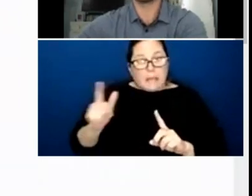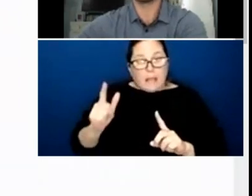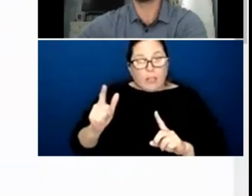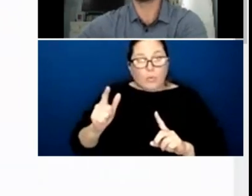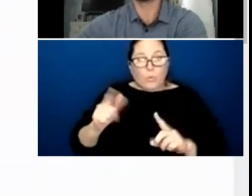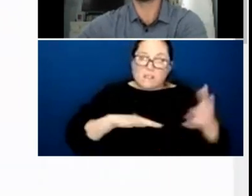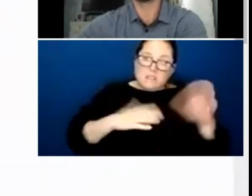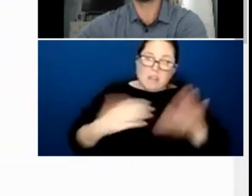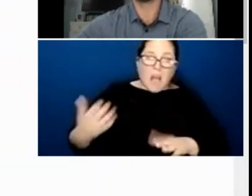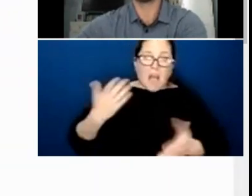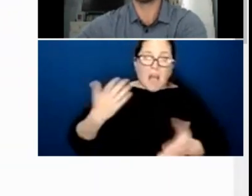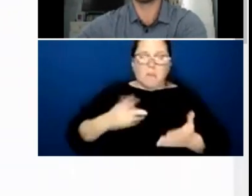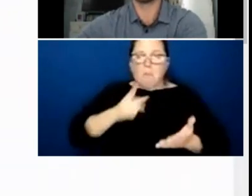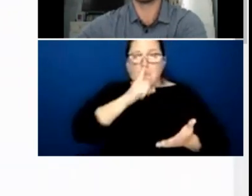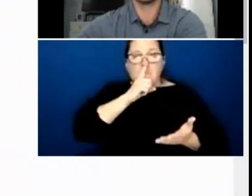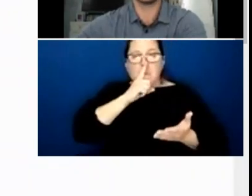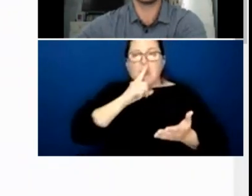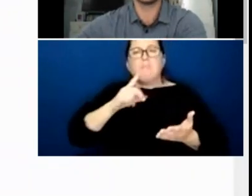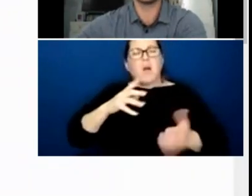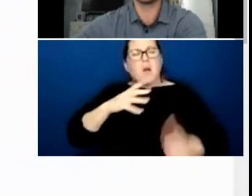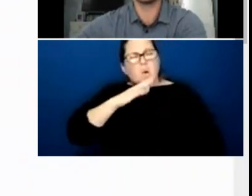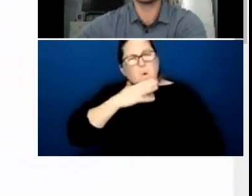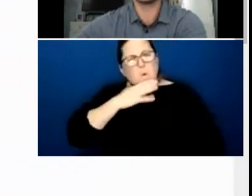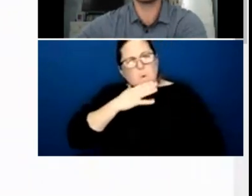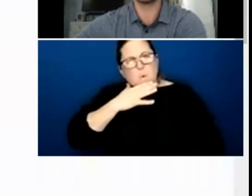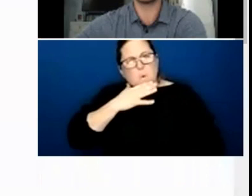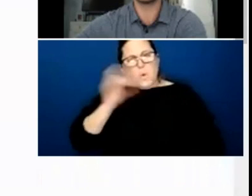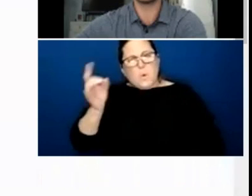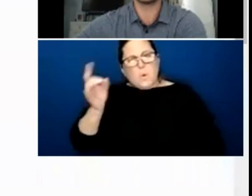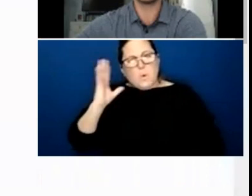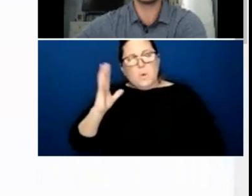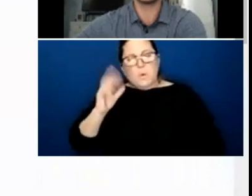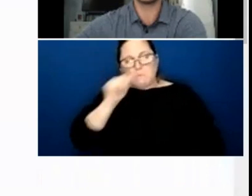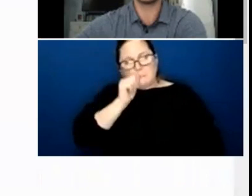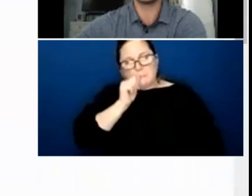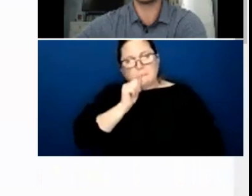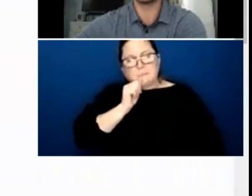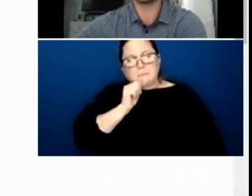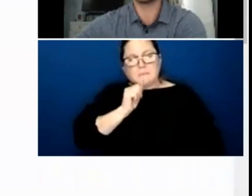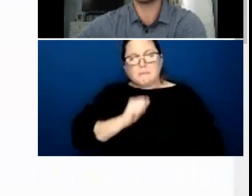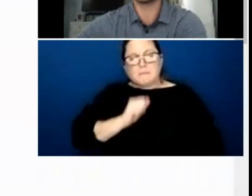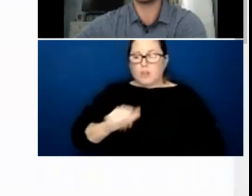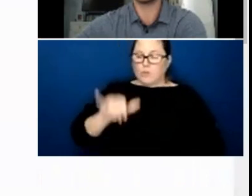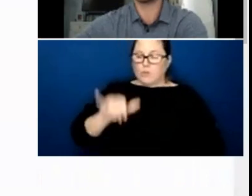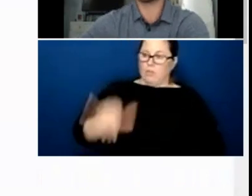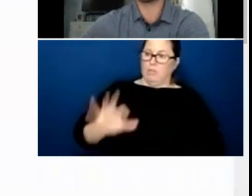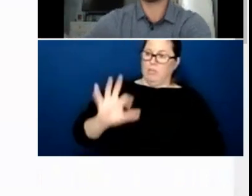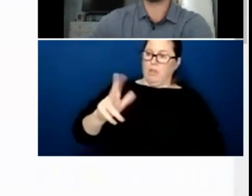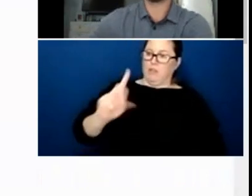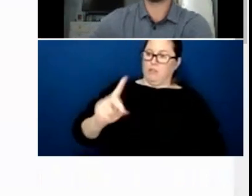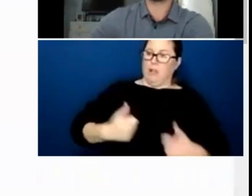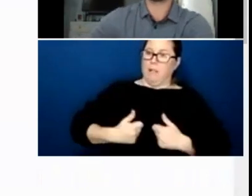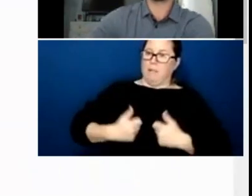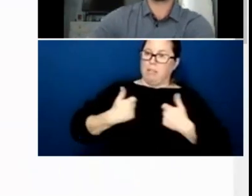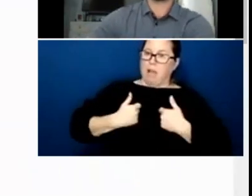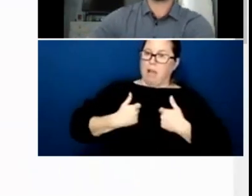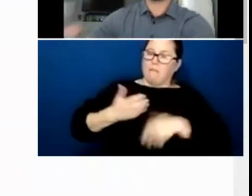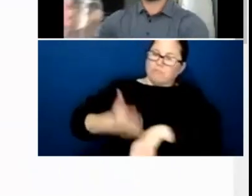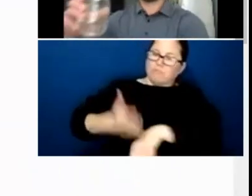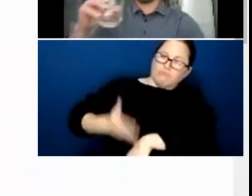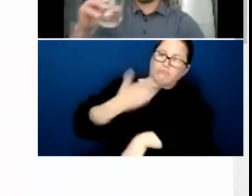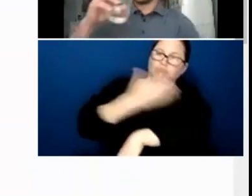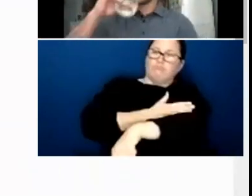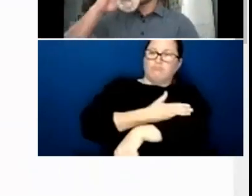miserable. And so you can make a child's life much better by helping them